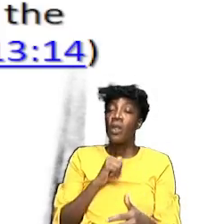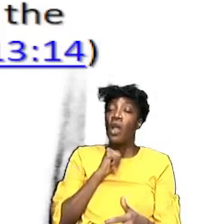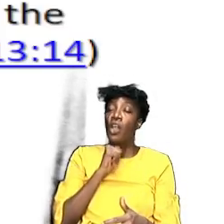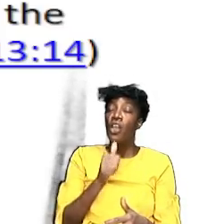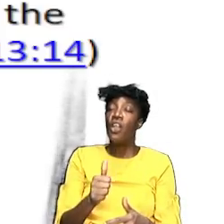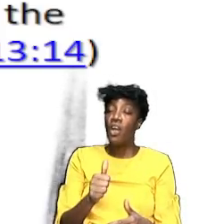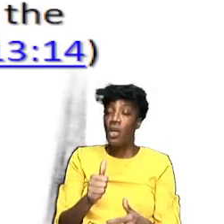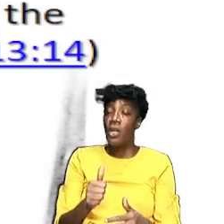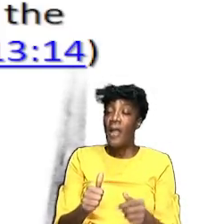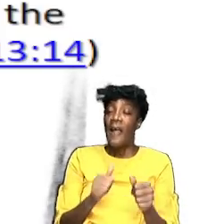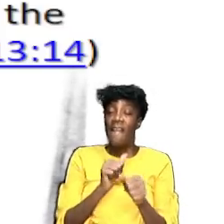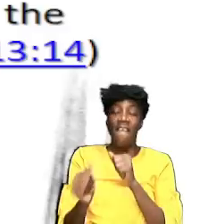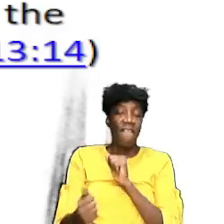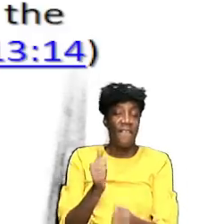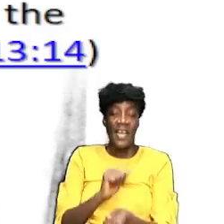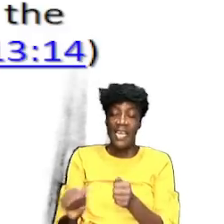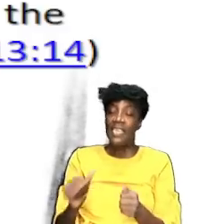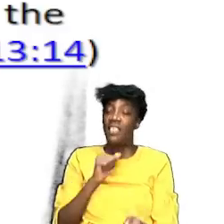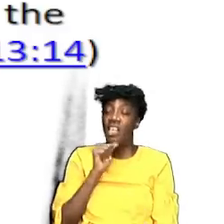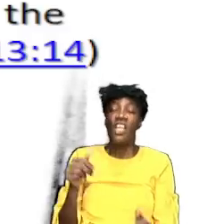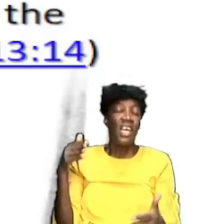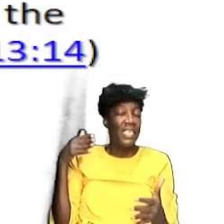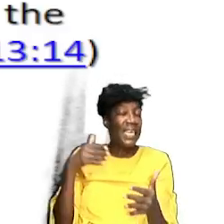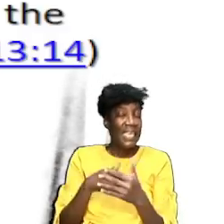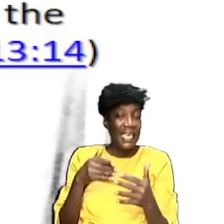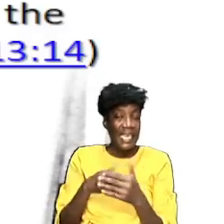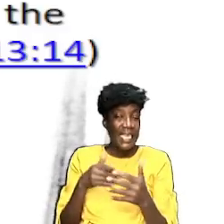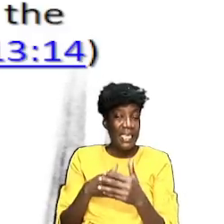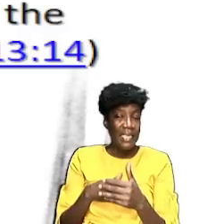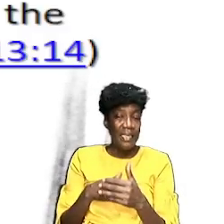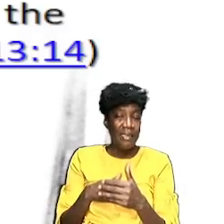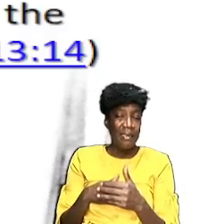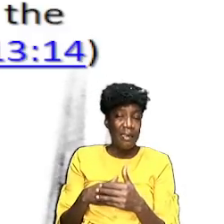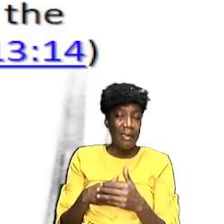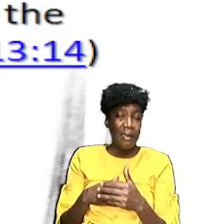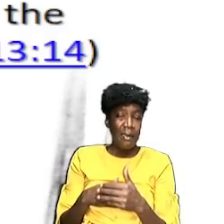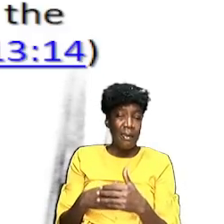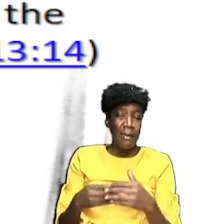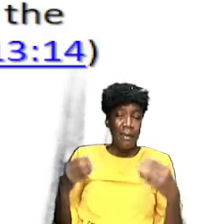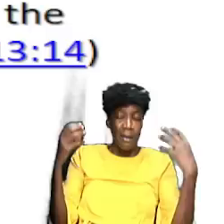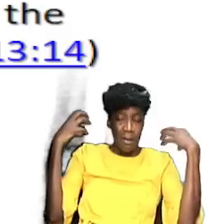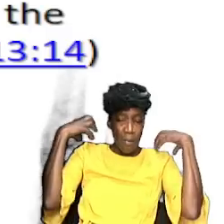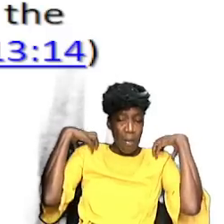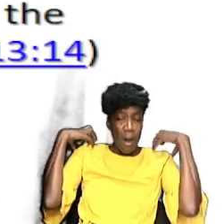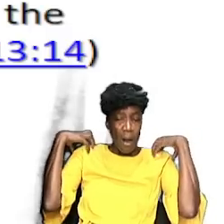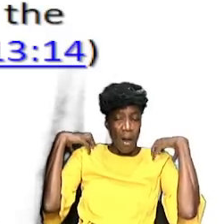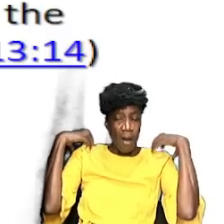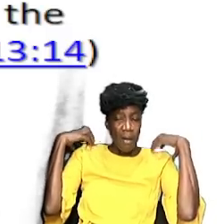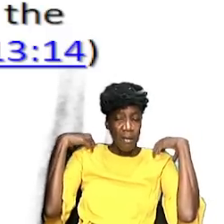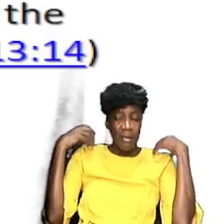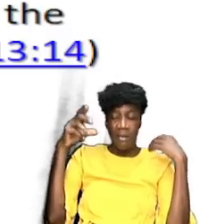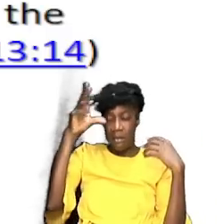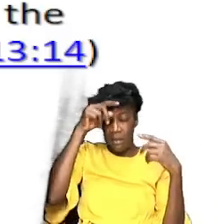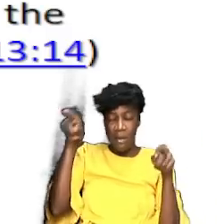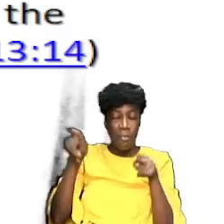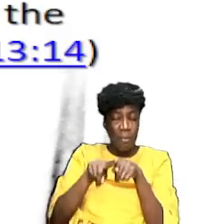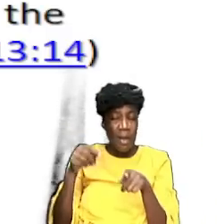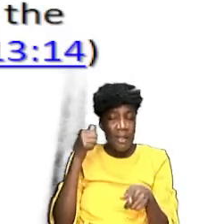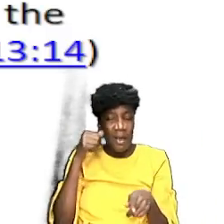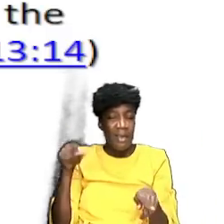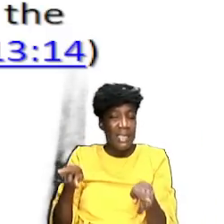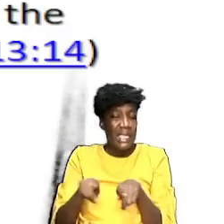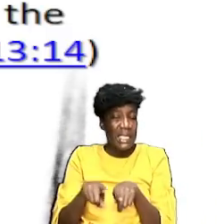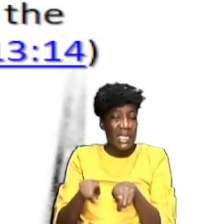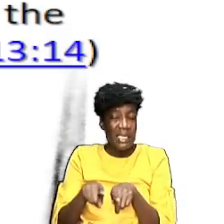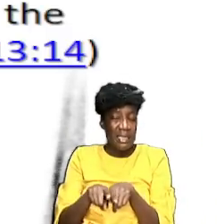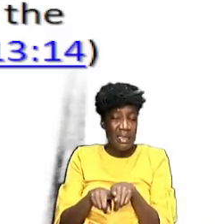humanity. Your fight is not against the boss. Your fight is not against the brother or the sister that has